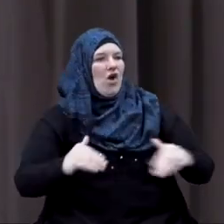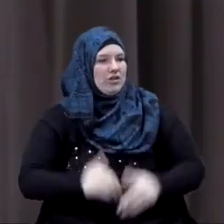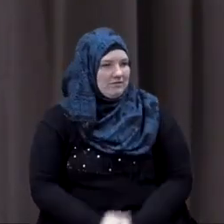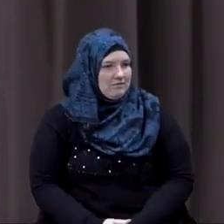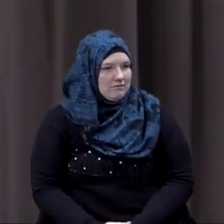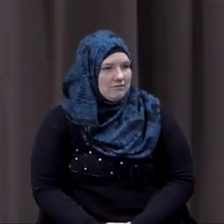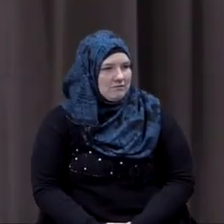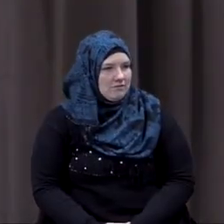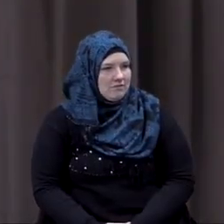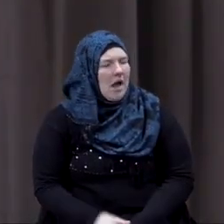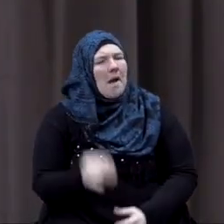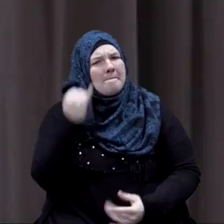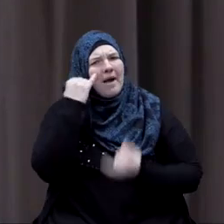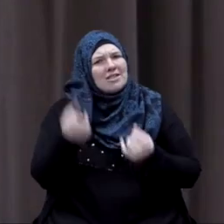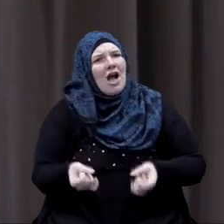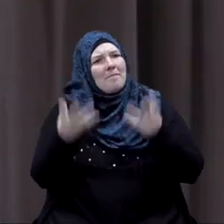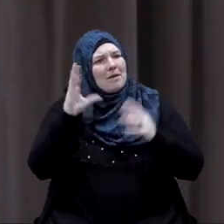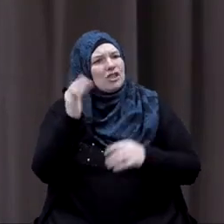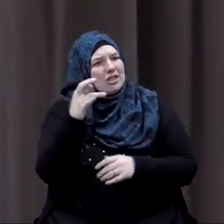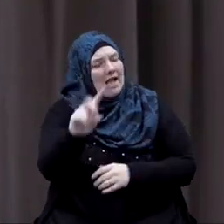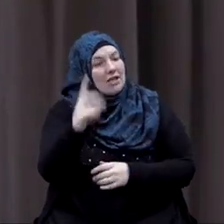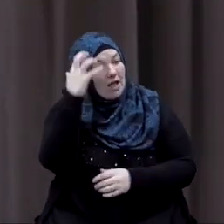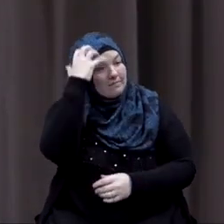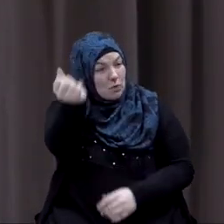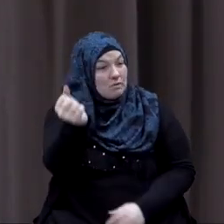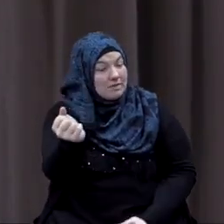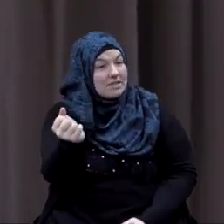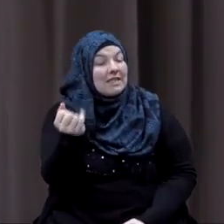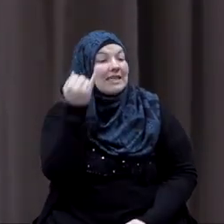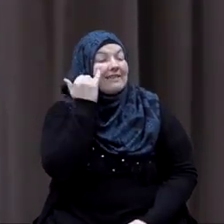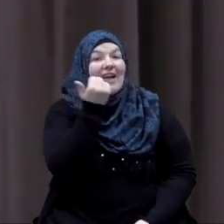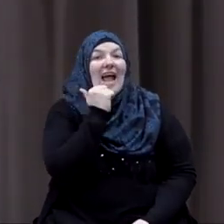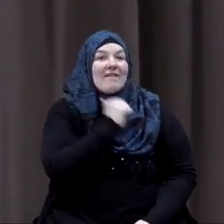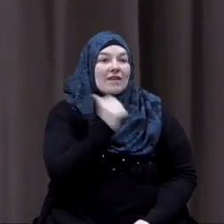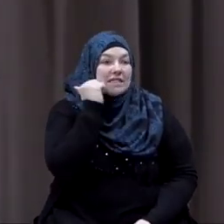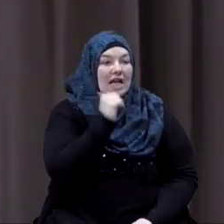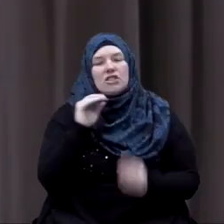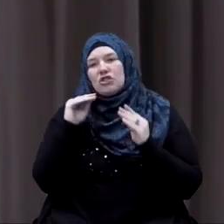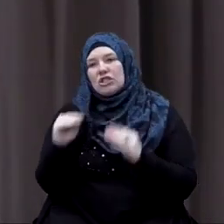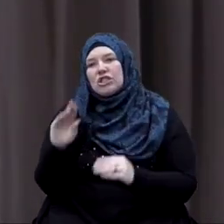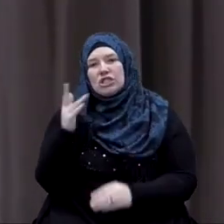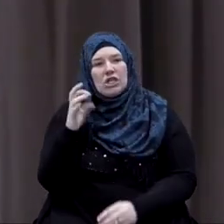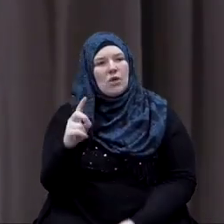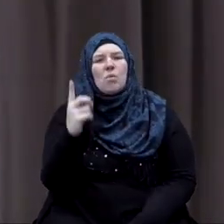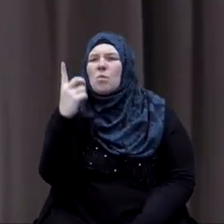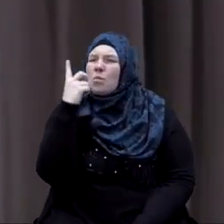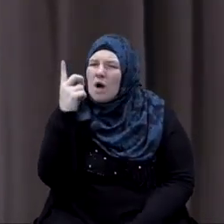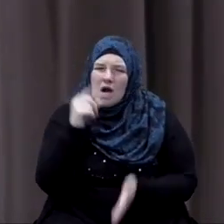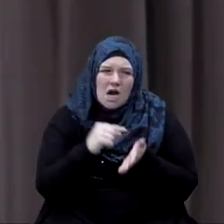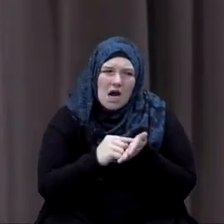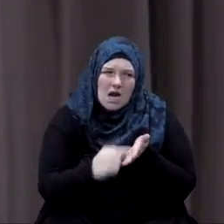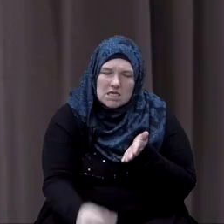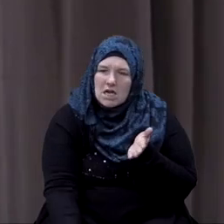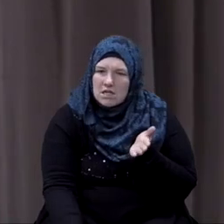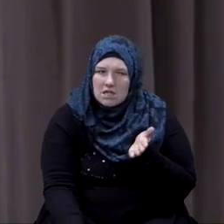a child absorbs. If every day you teach a child just one